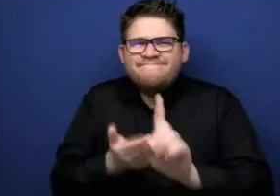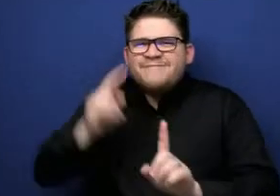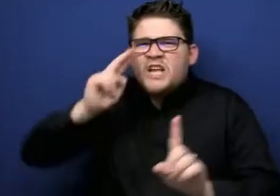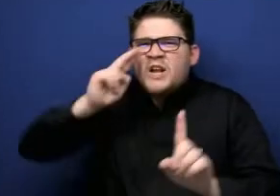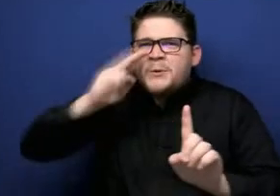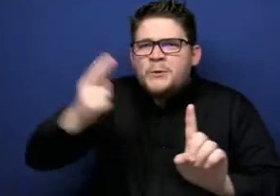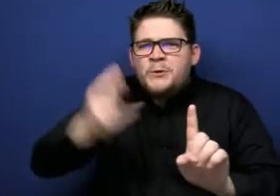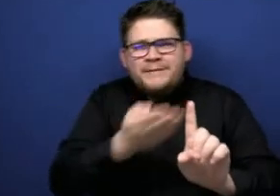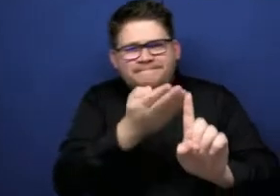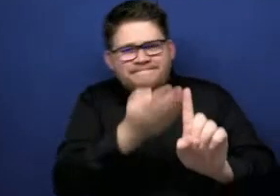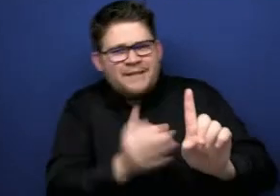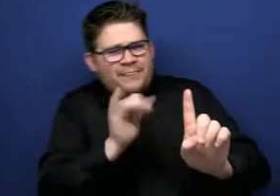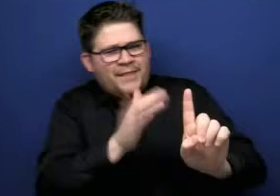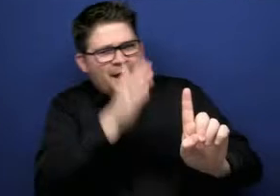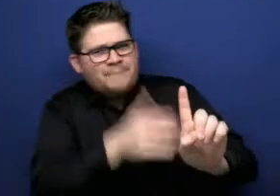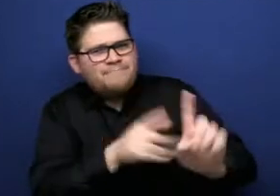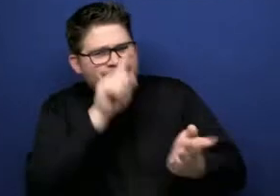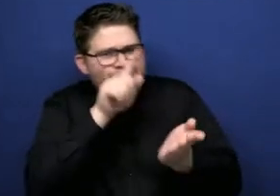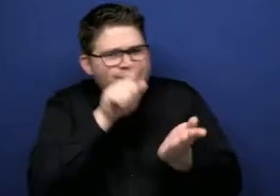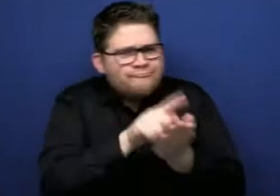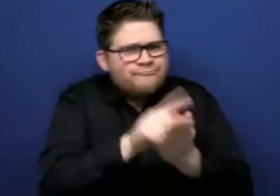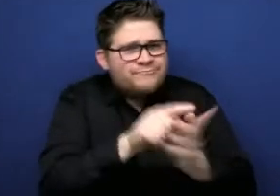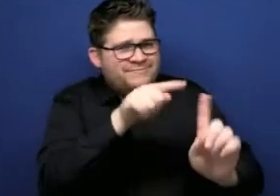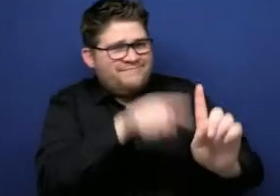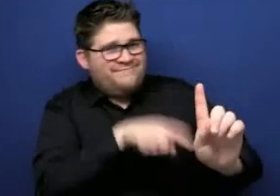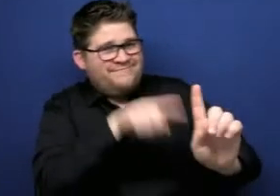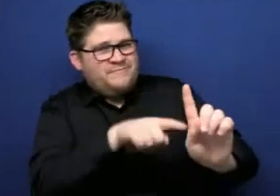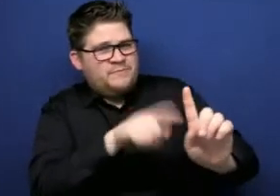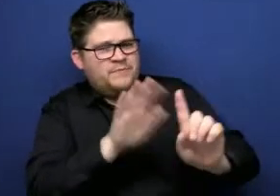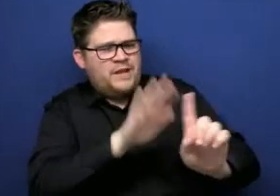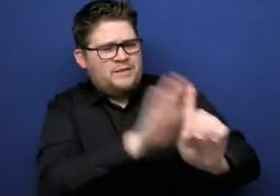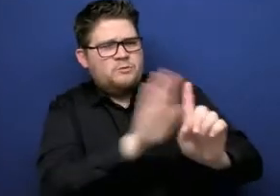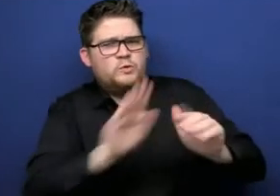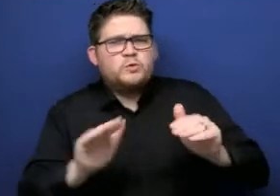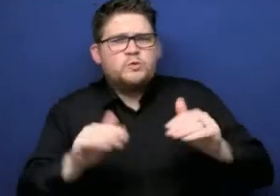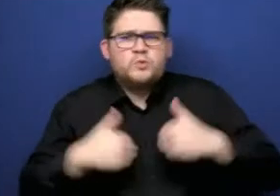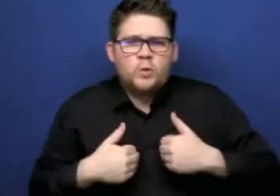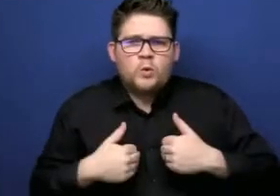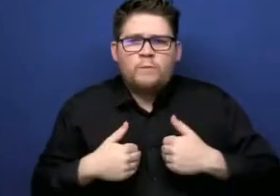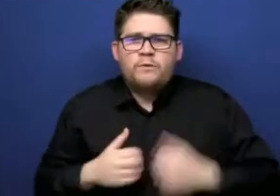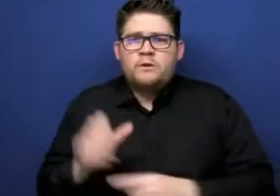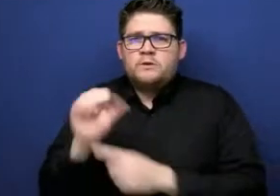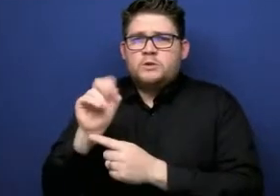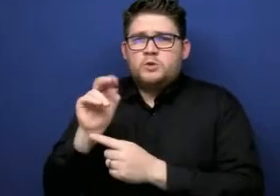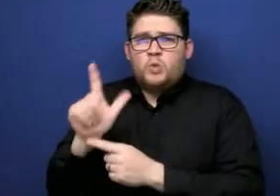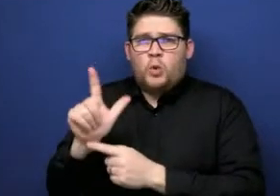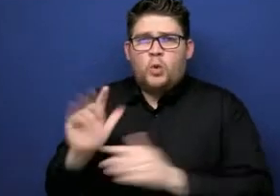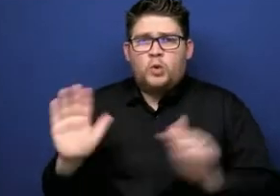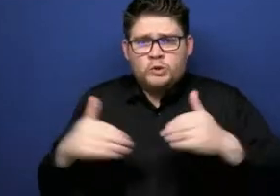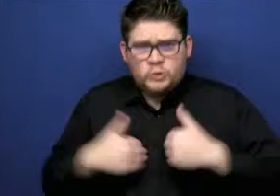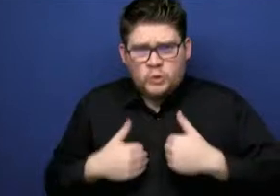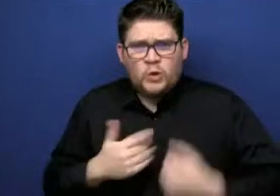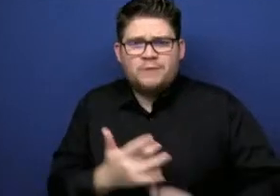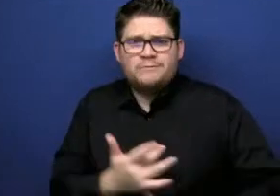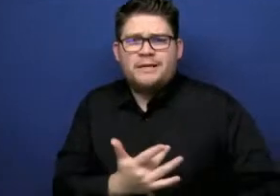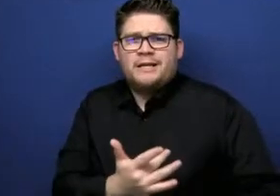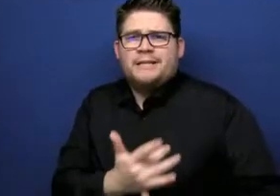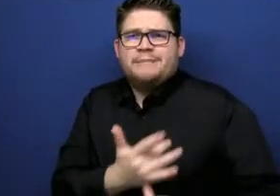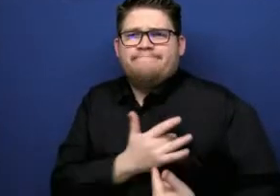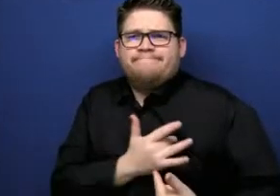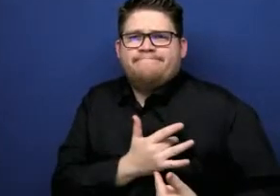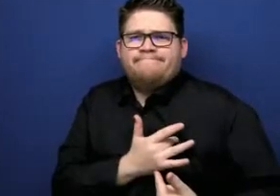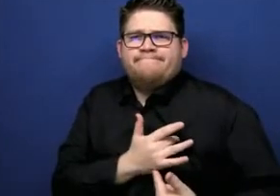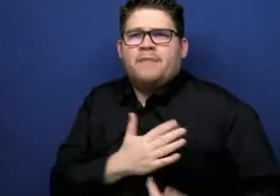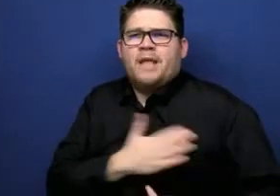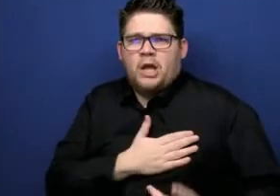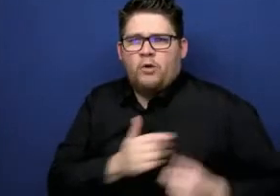by. The soul of another leaves an imprint on our heart. And so today we remember 6 million murdered Jewish souls,